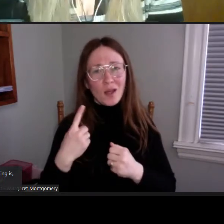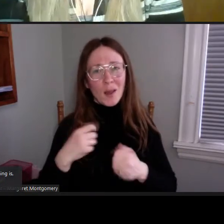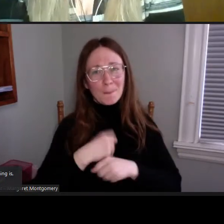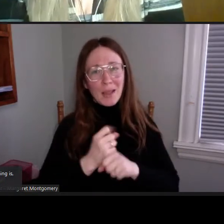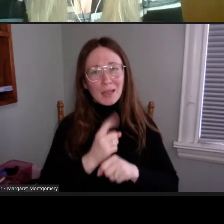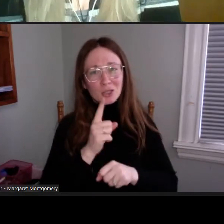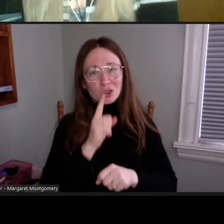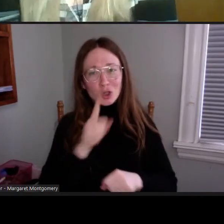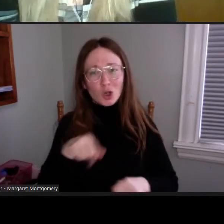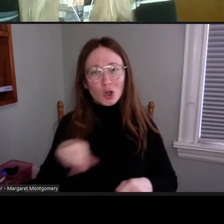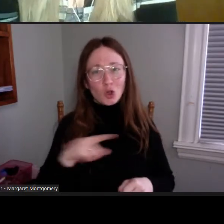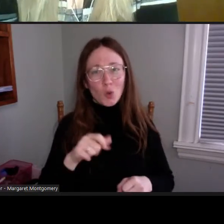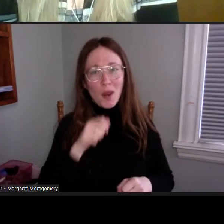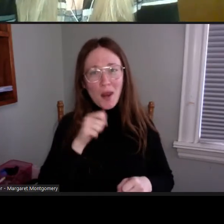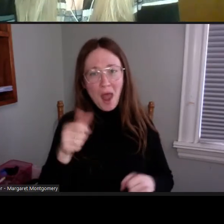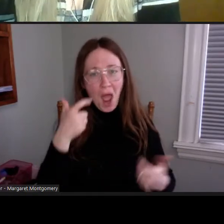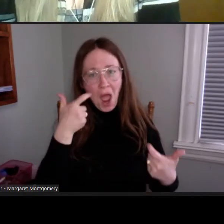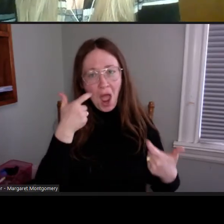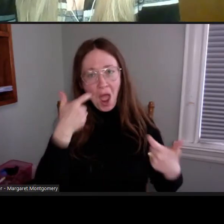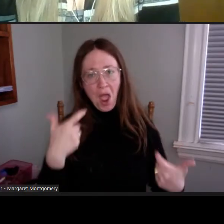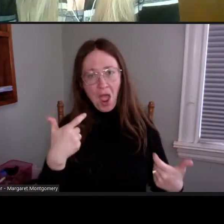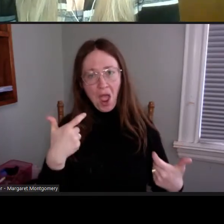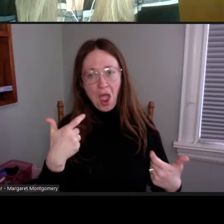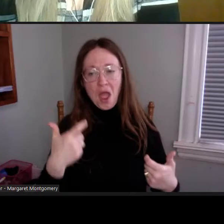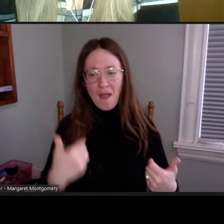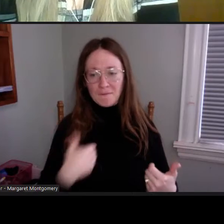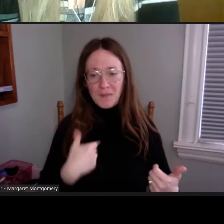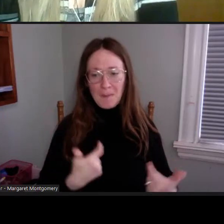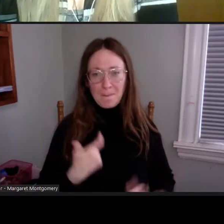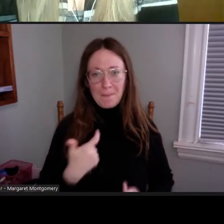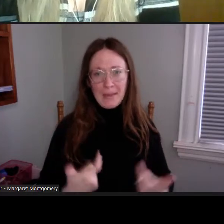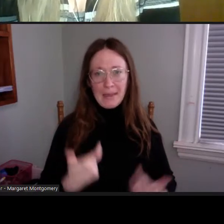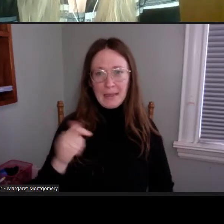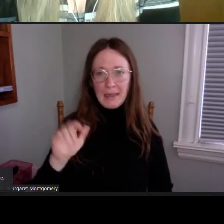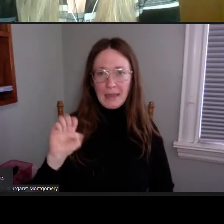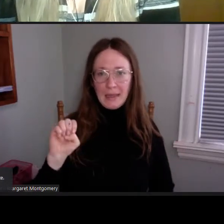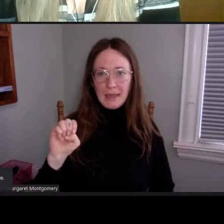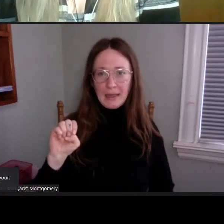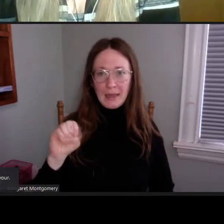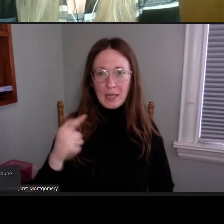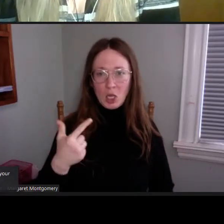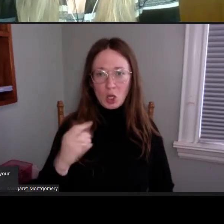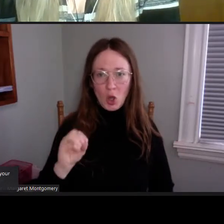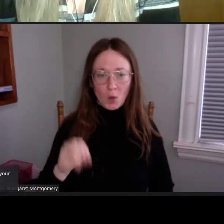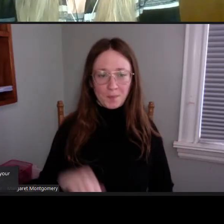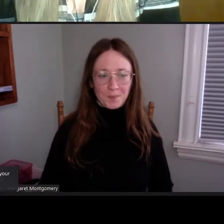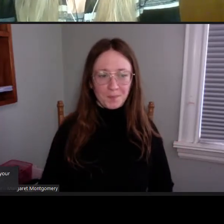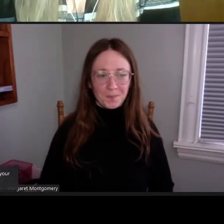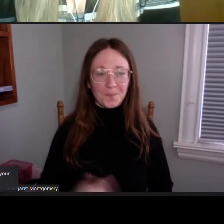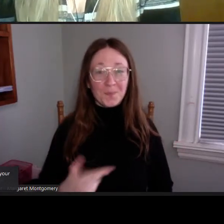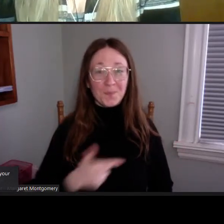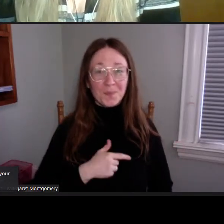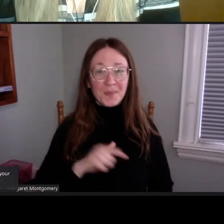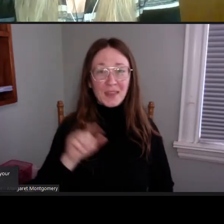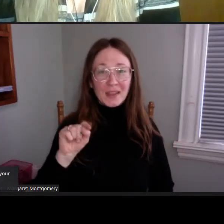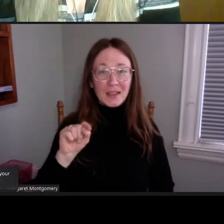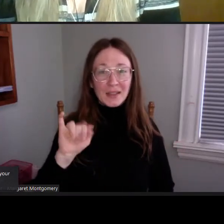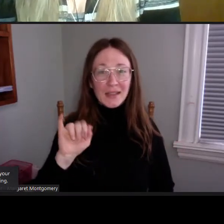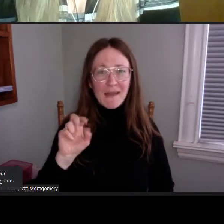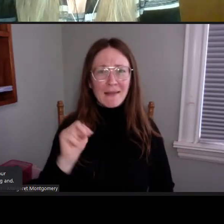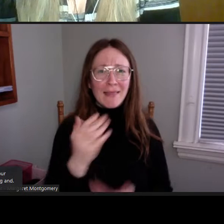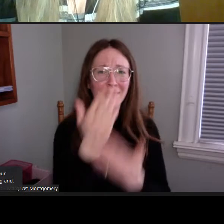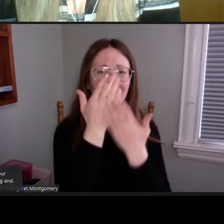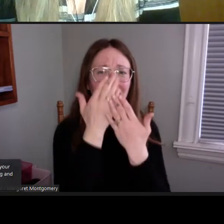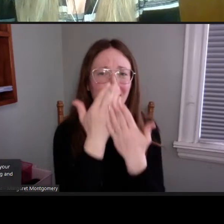All right. Wow, thank you, Wally. Your experience, your insights, all of this has been really fascinating